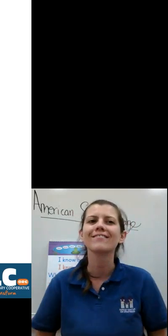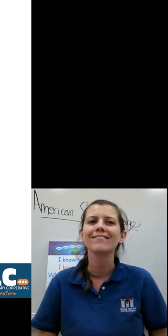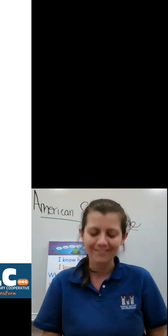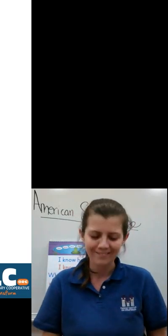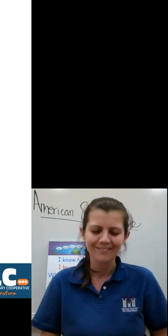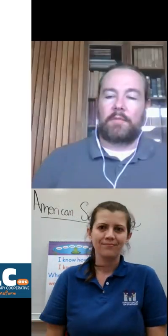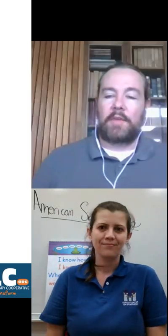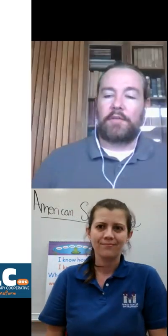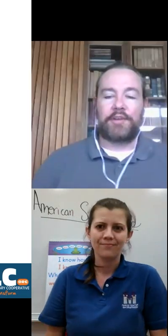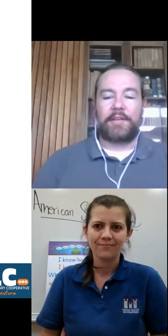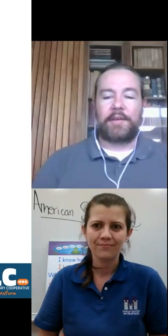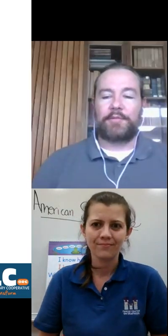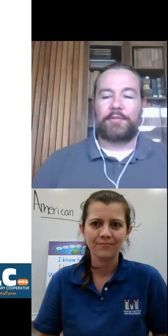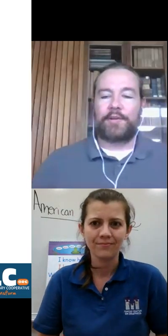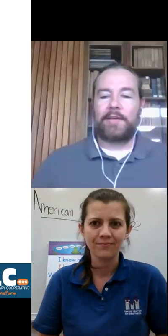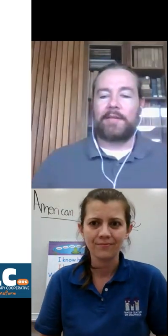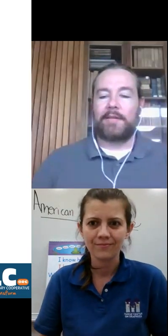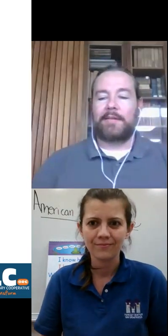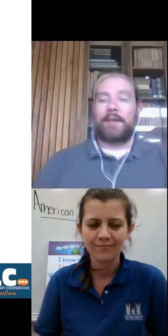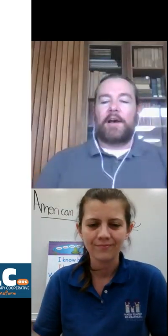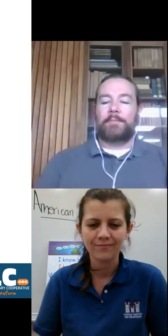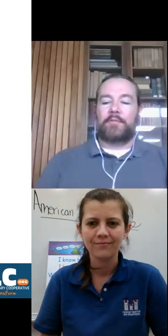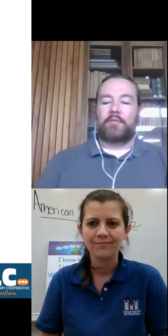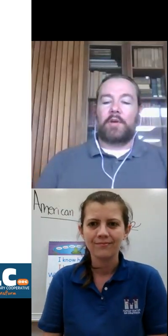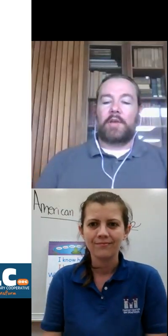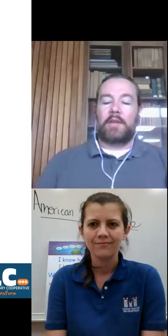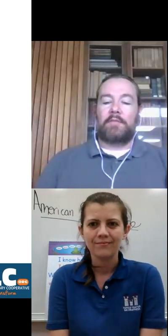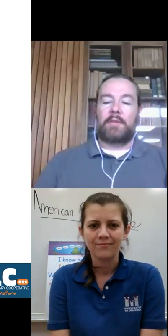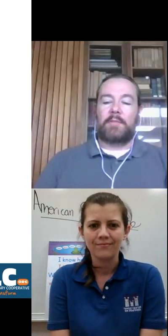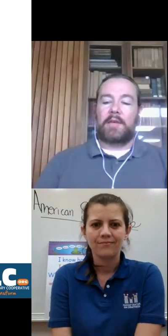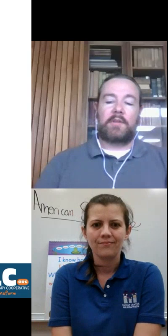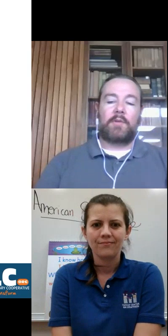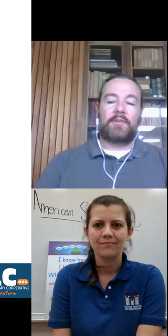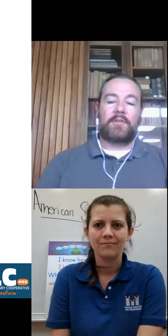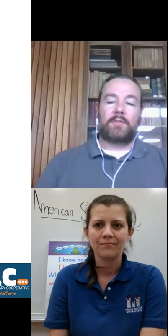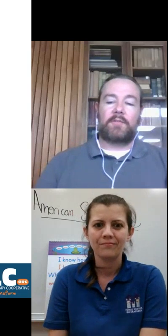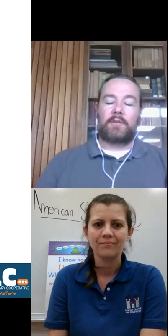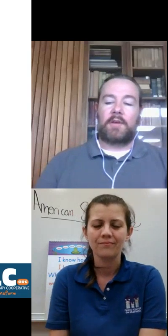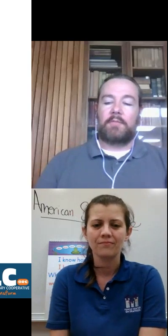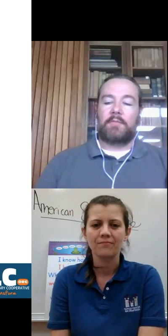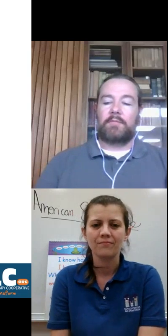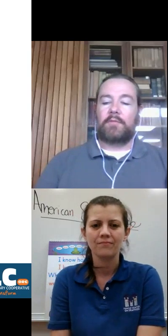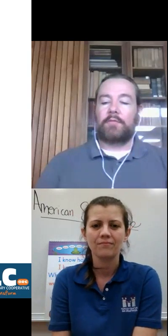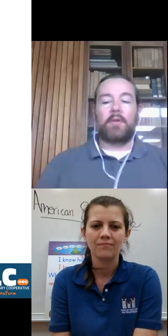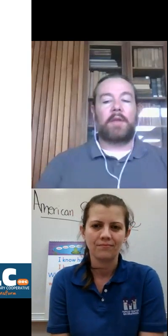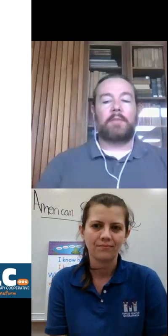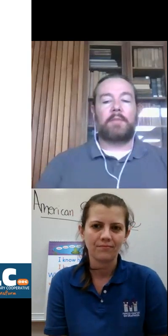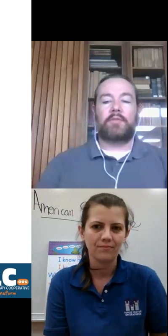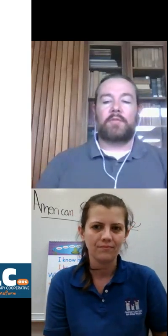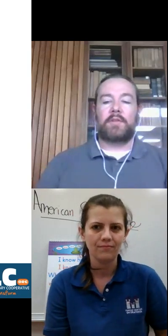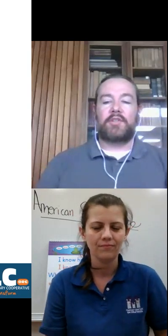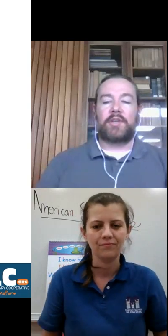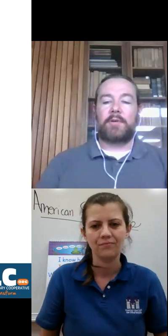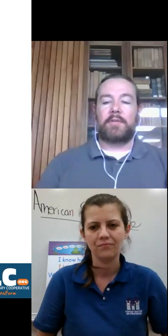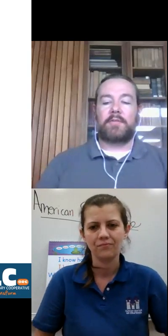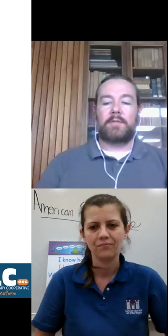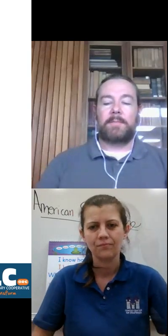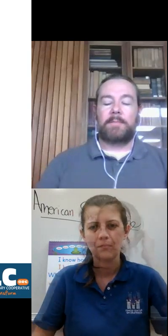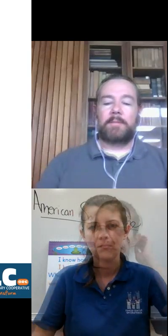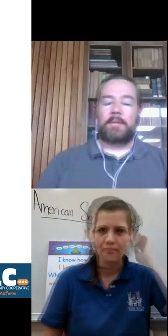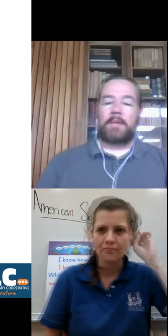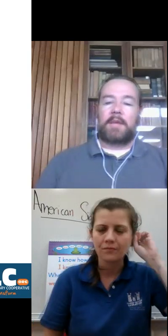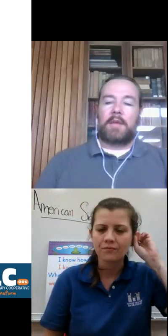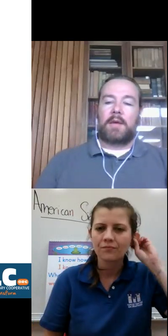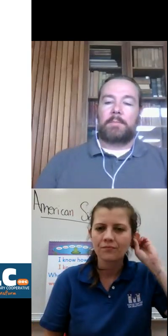anything? Thank you, Jackie. That was great. So again, if anybody has any questions, feel free to go ahead and put those in the chat